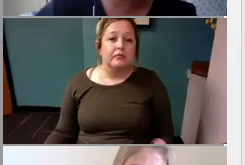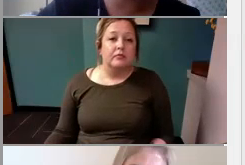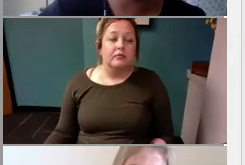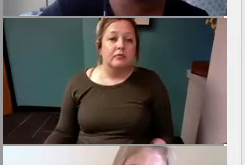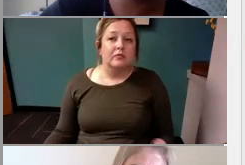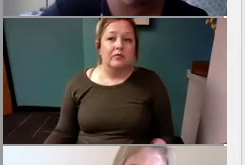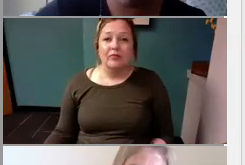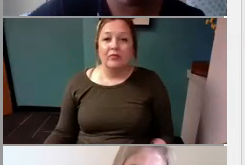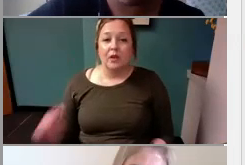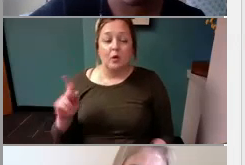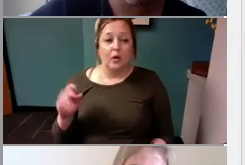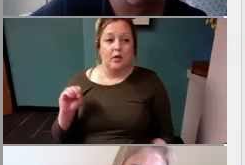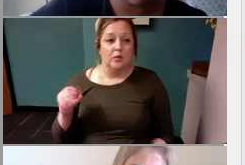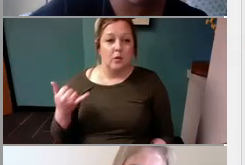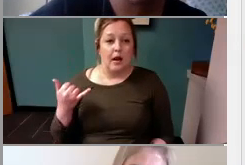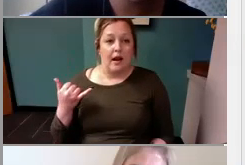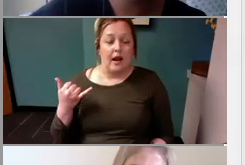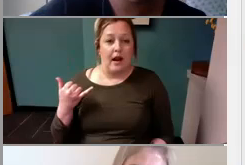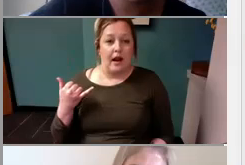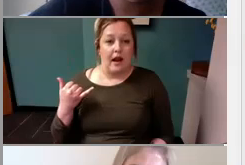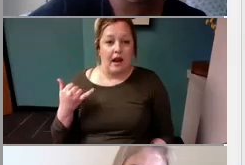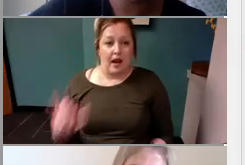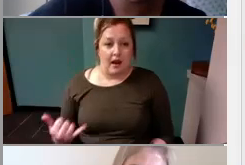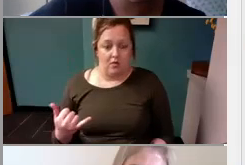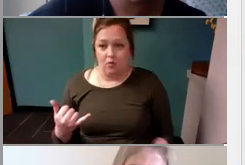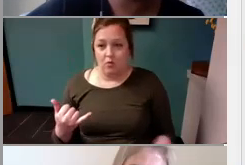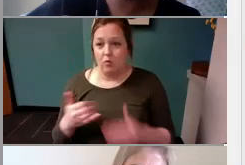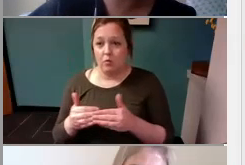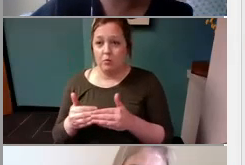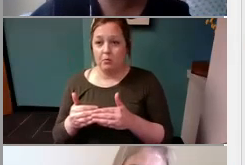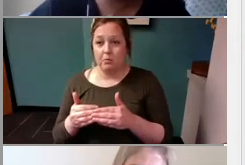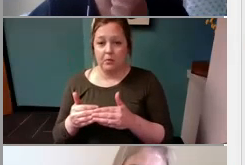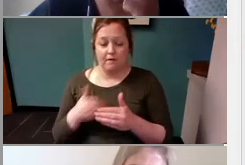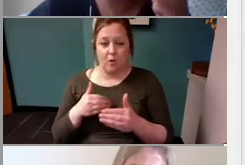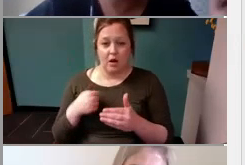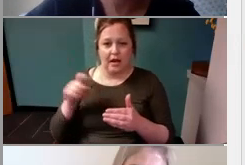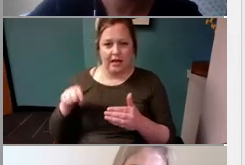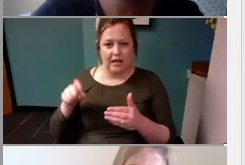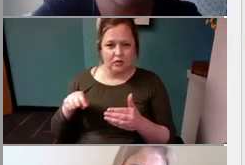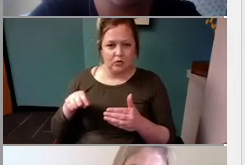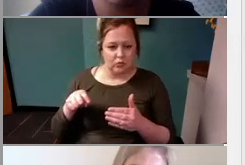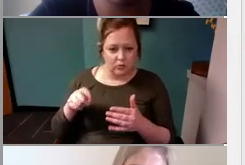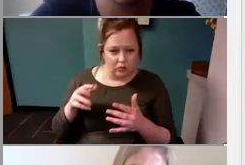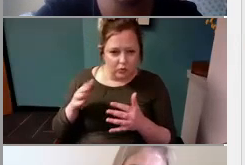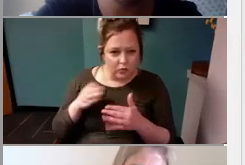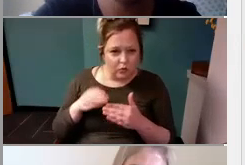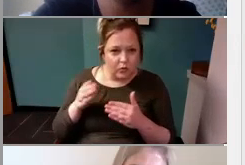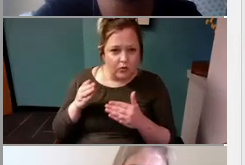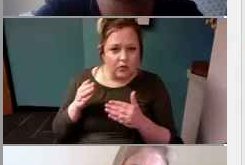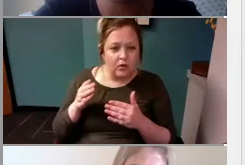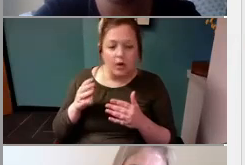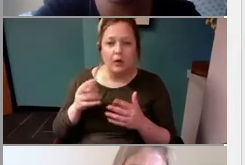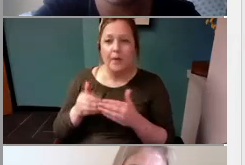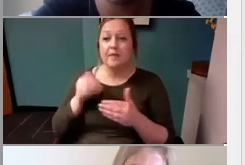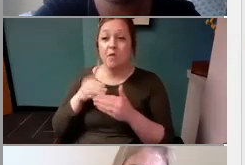Okay, so now before we, I'm going to end at this particular slide here. So before we end,